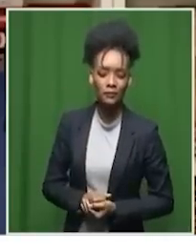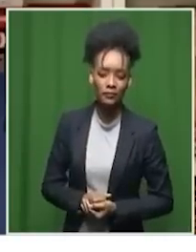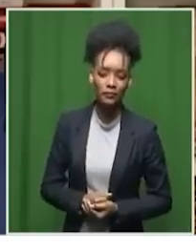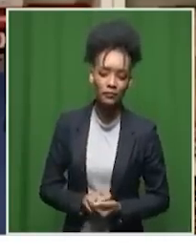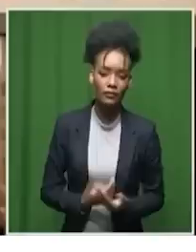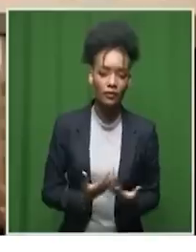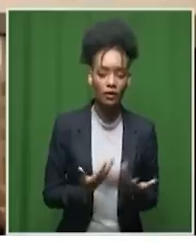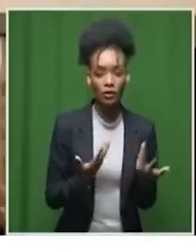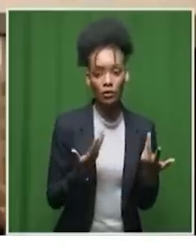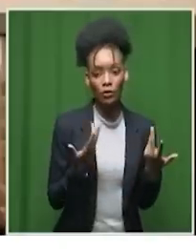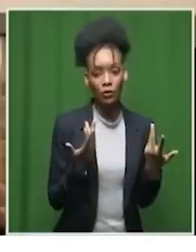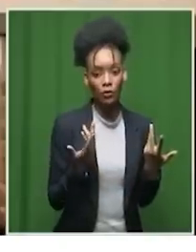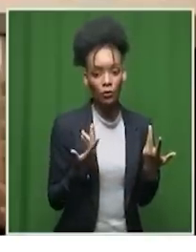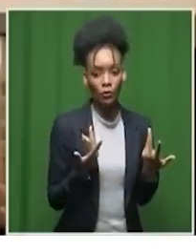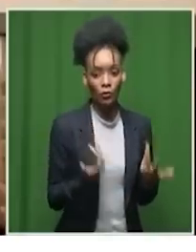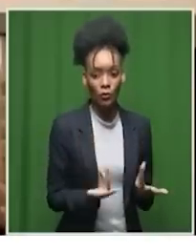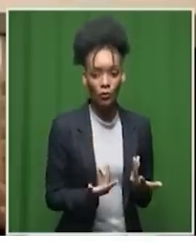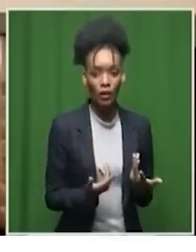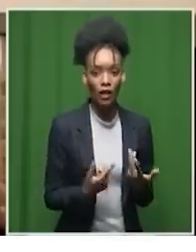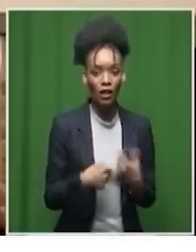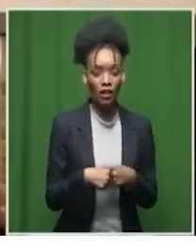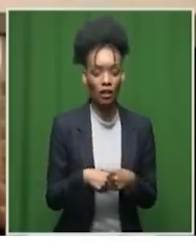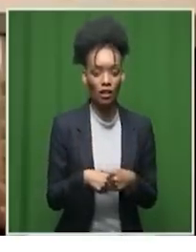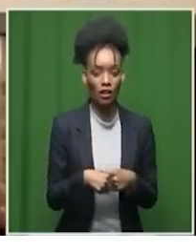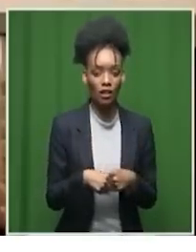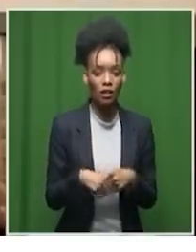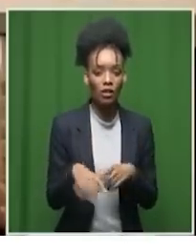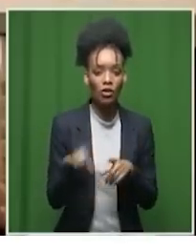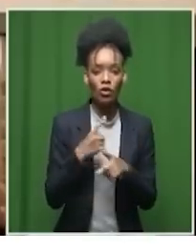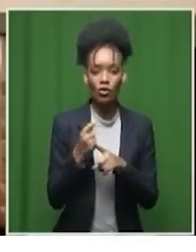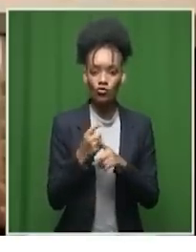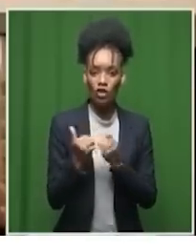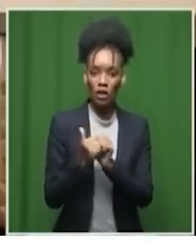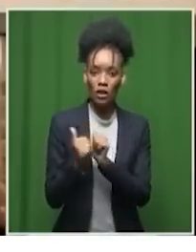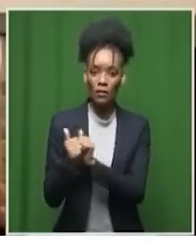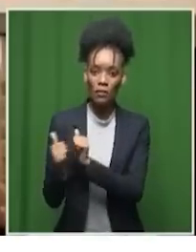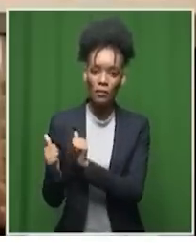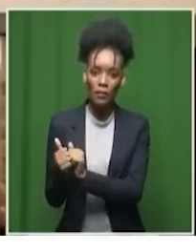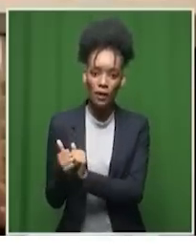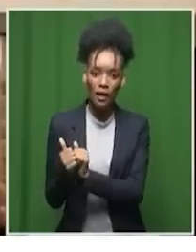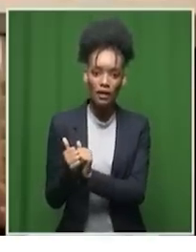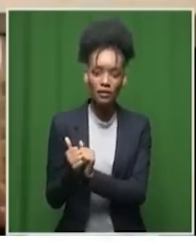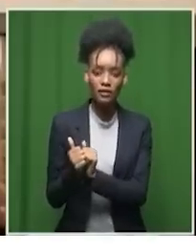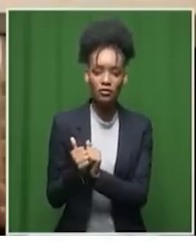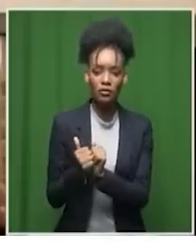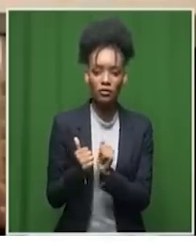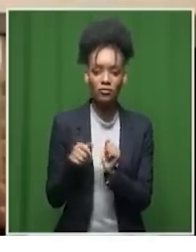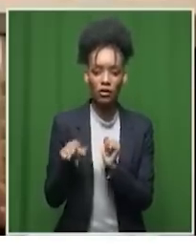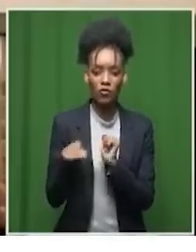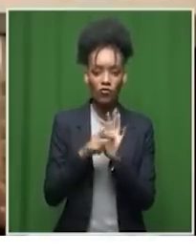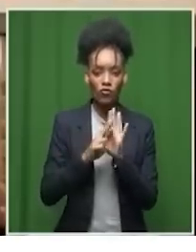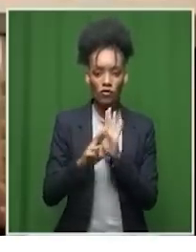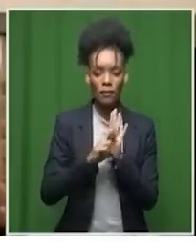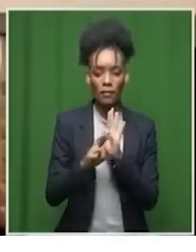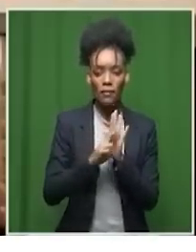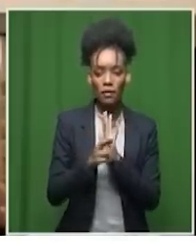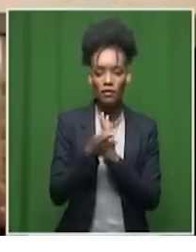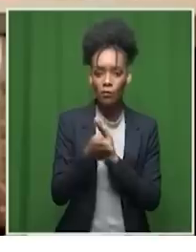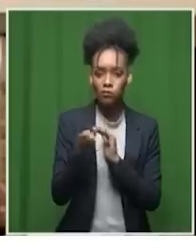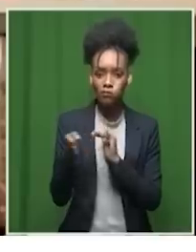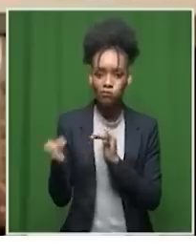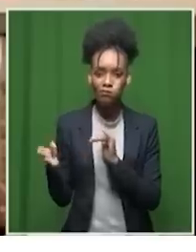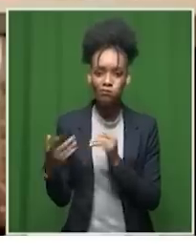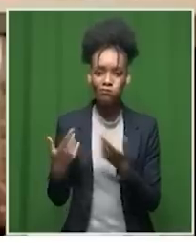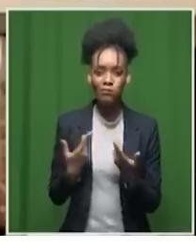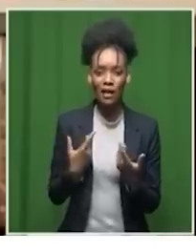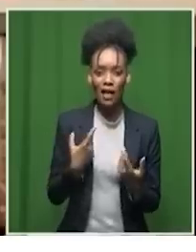Well, it is mainly the reactions of our main trading partners that are amply represented here in South Africa through their embassies, and of